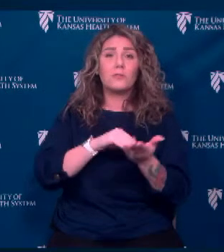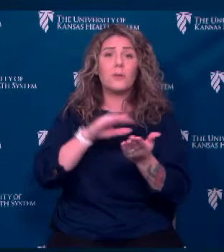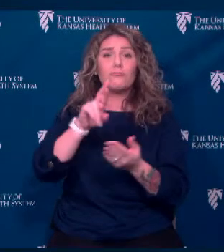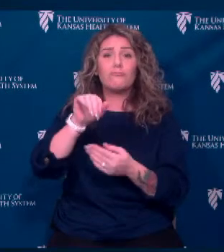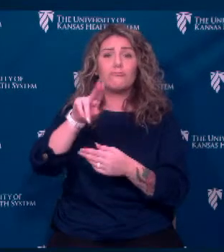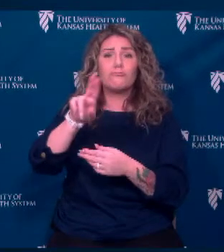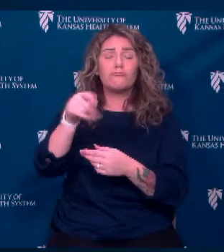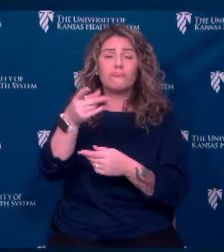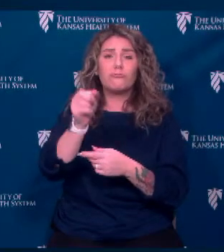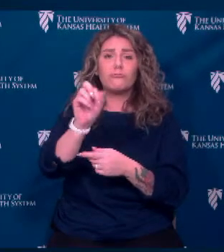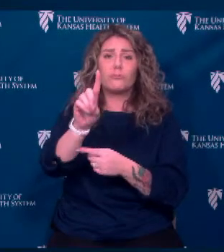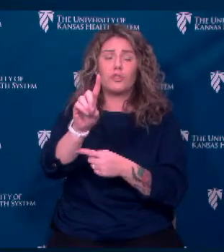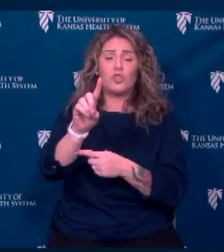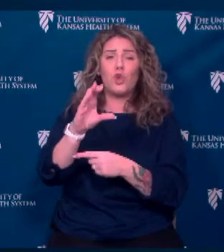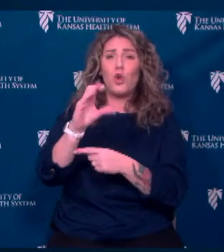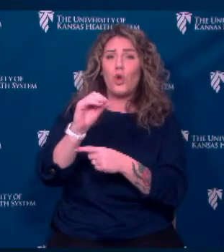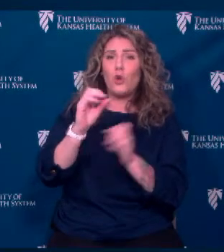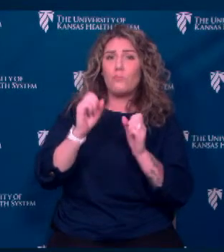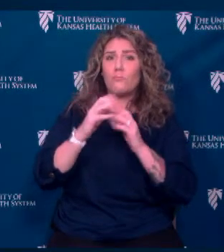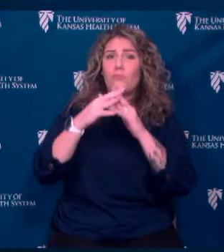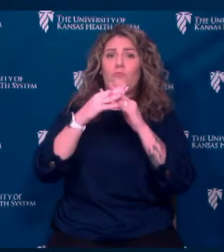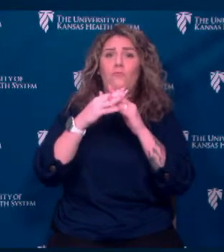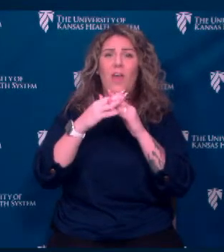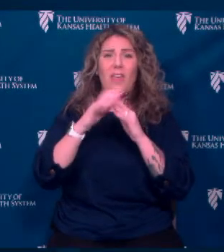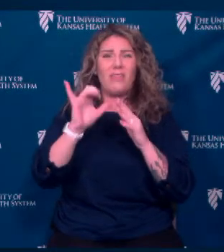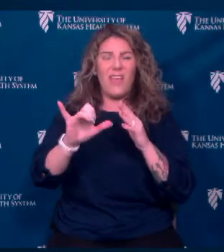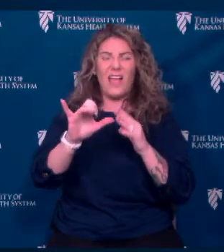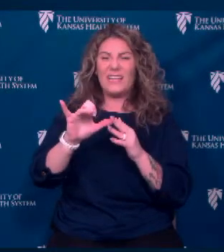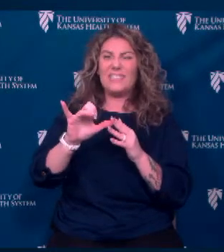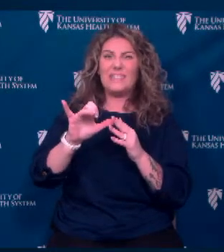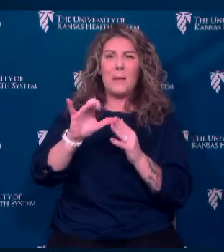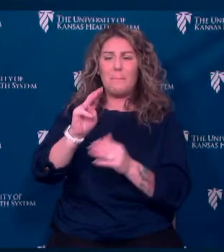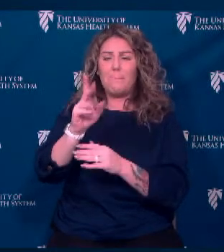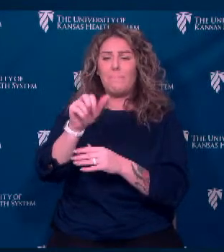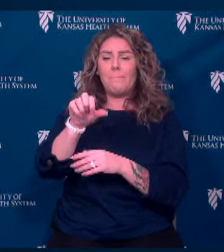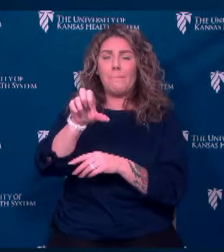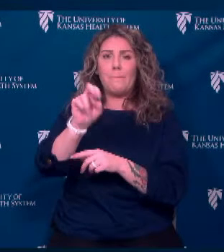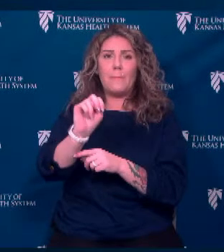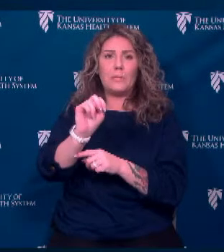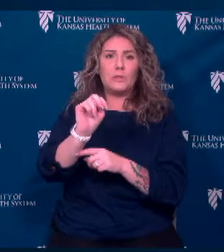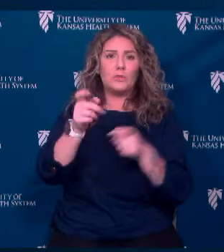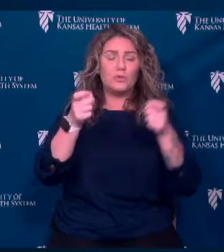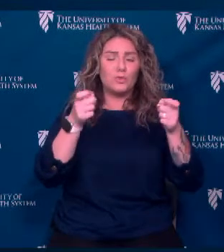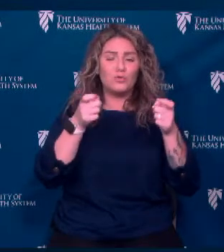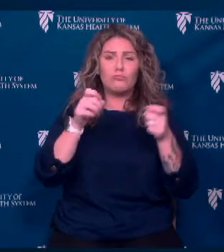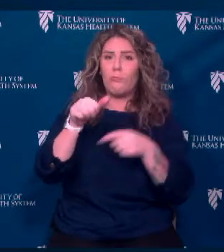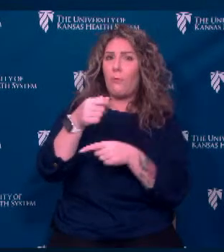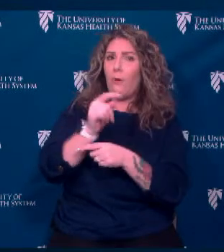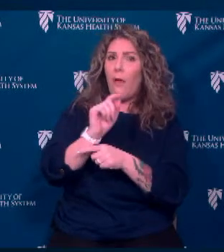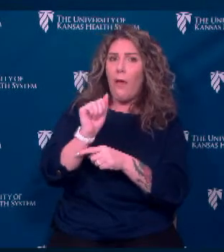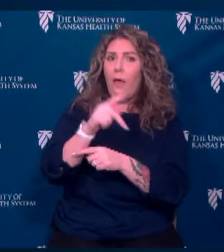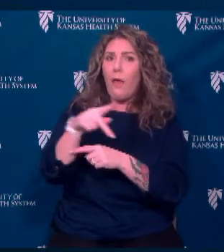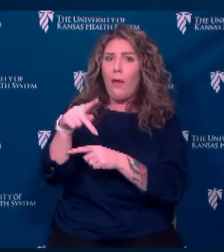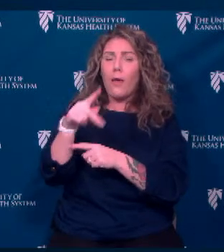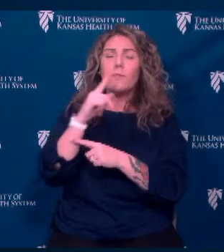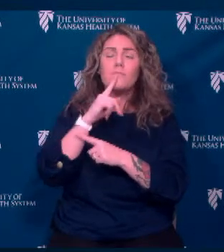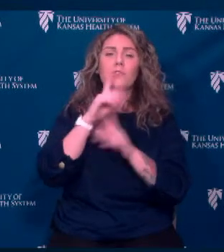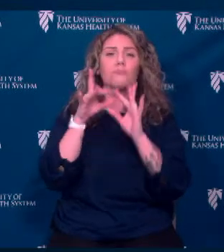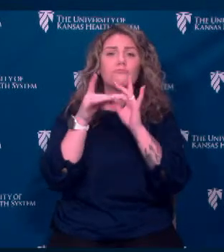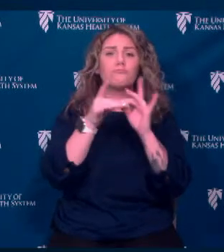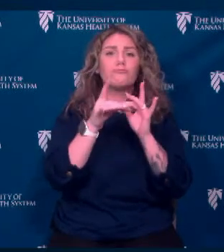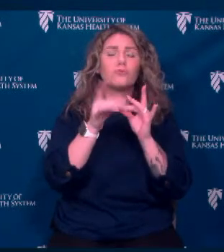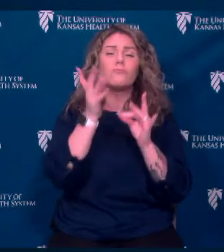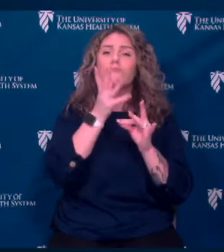the company which created the Mission Control app that the Kansas Department of Health and Environment uses to connect rural hospitals when